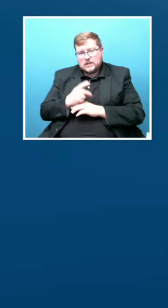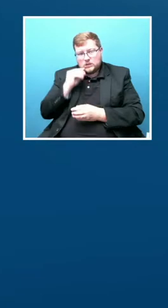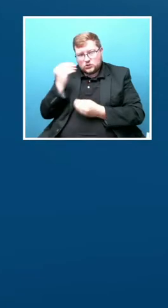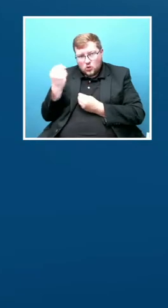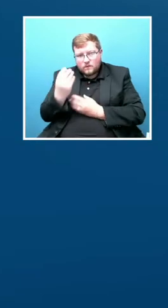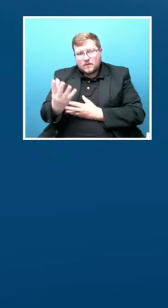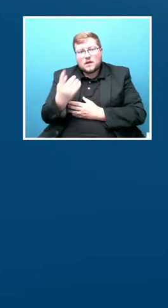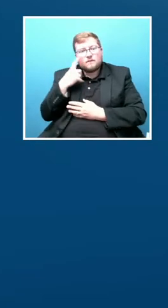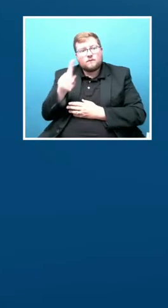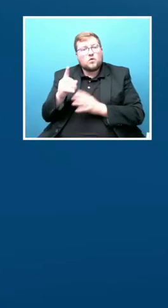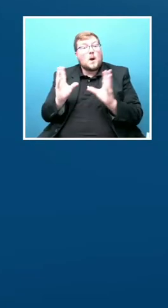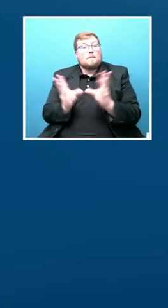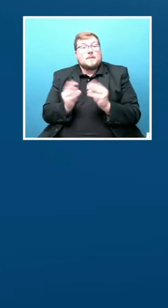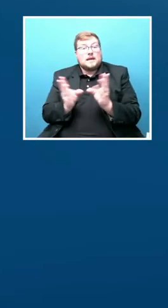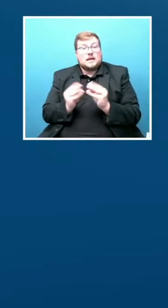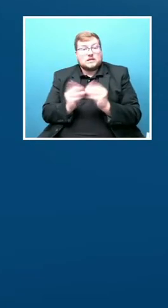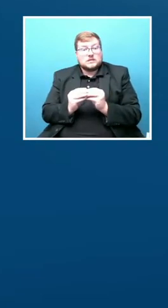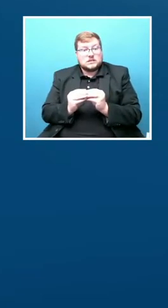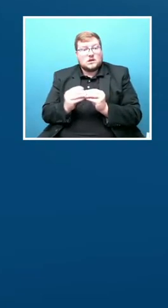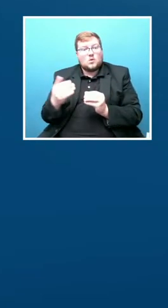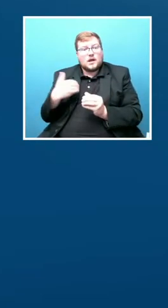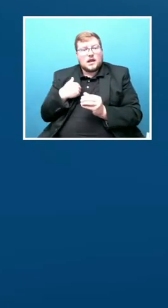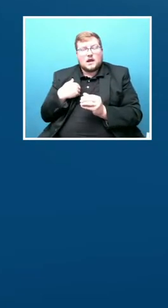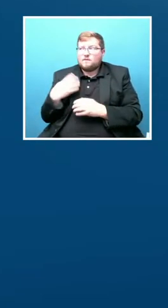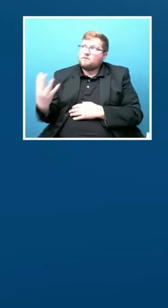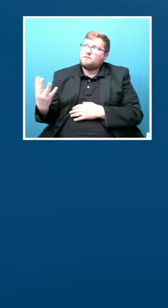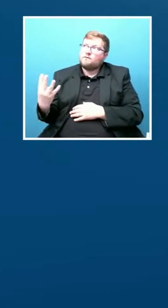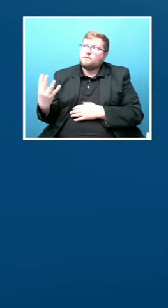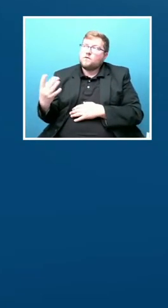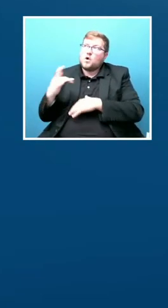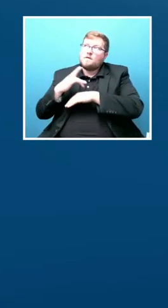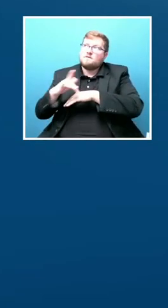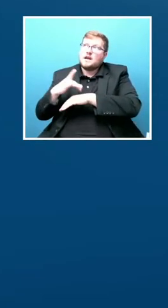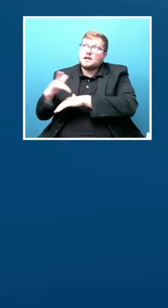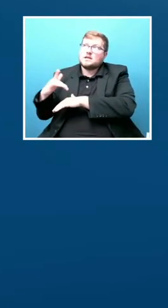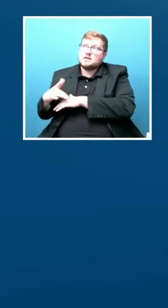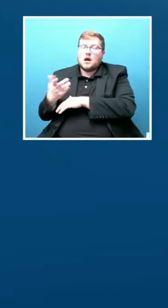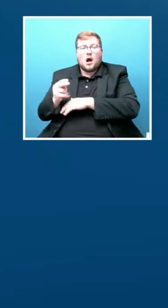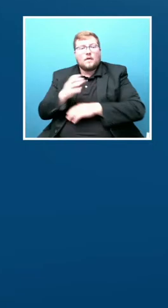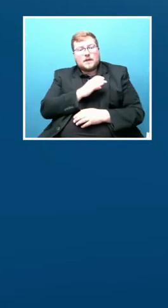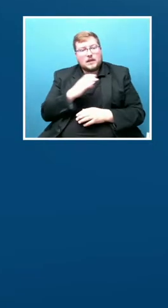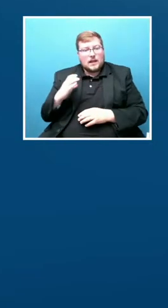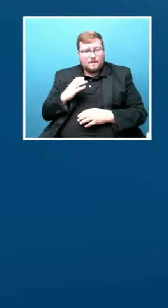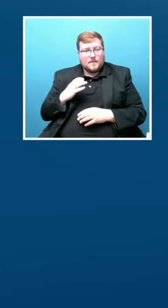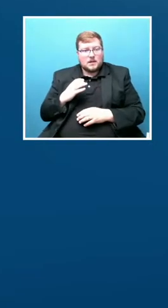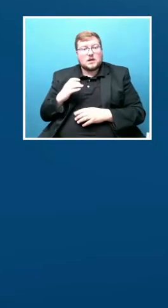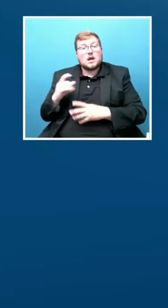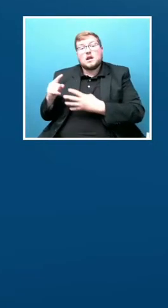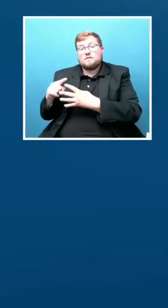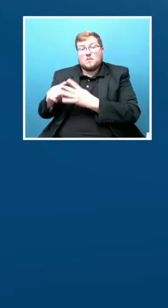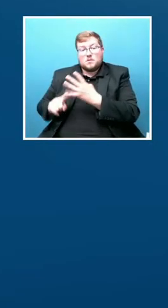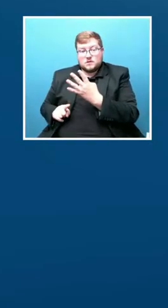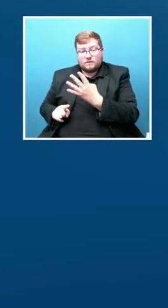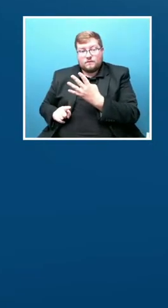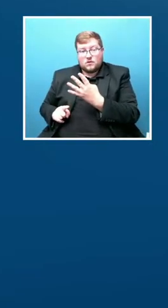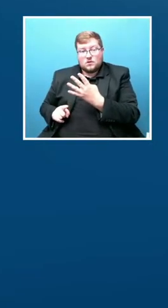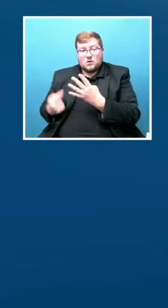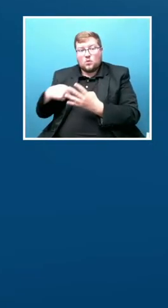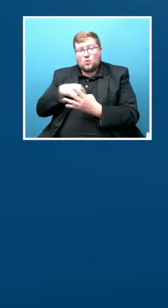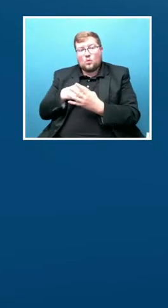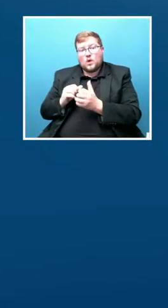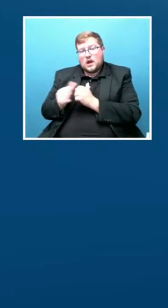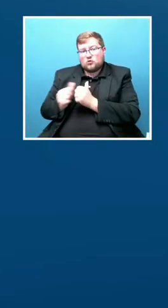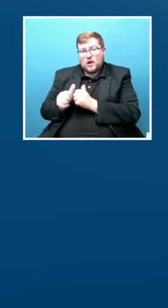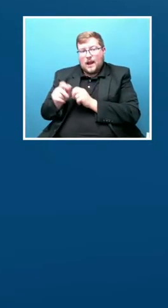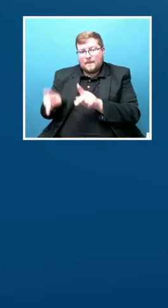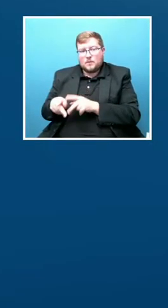meetings, there were some vacancies. There were four vacancies on the committee. Of those four, we ran people in